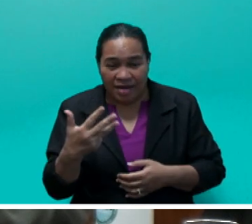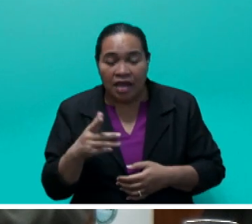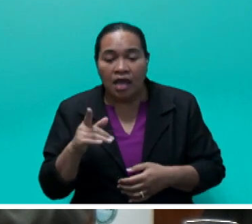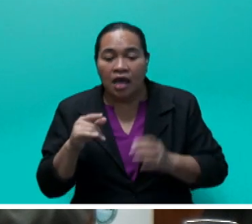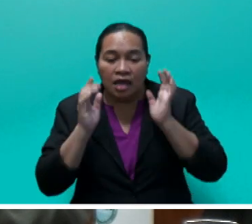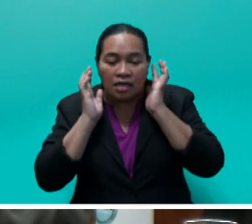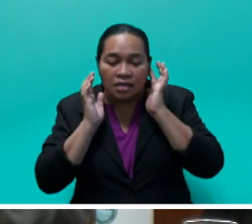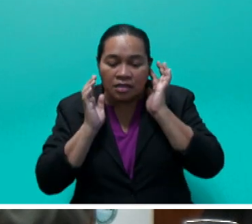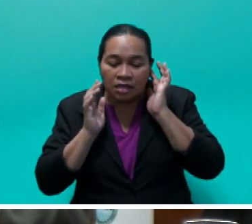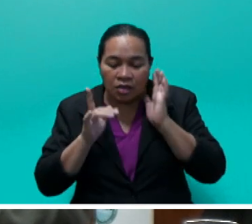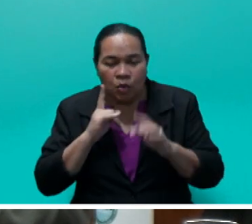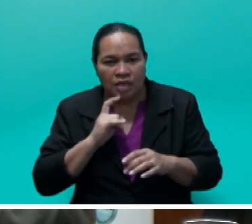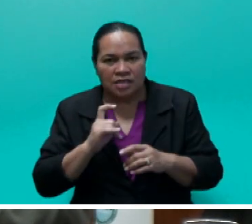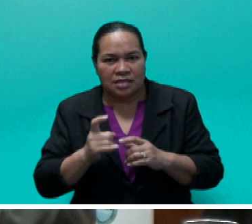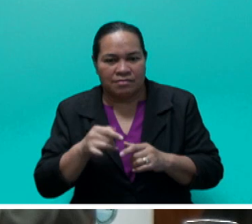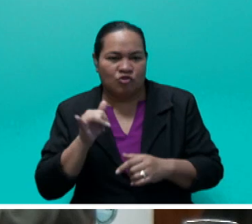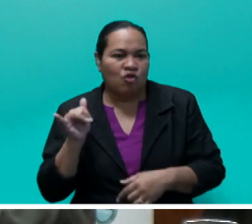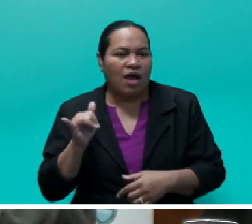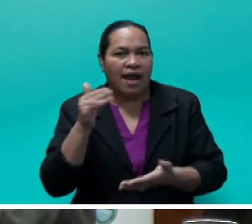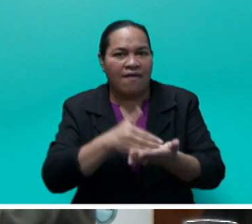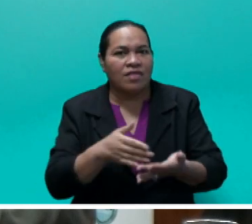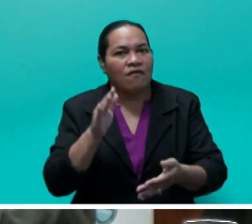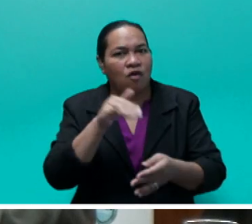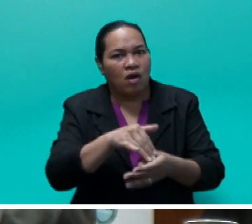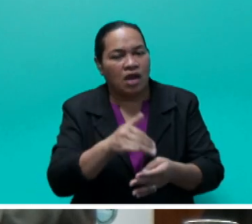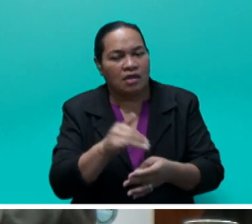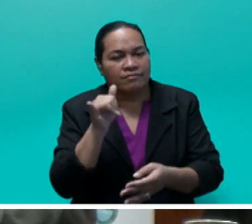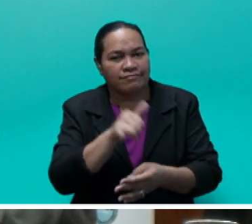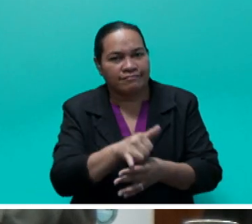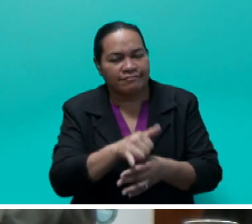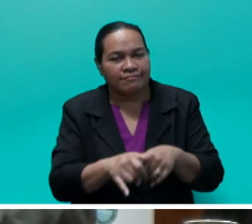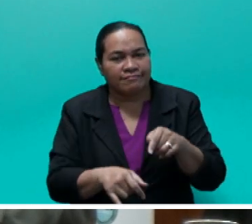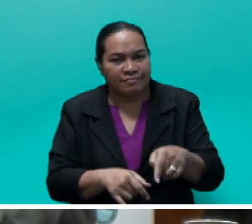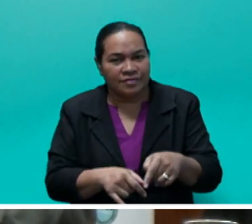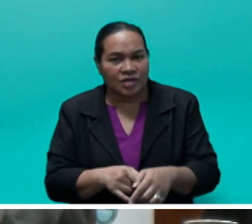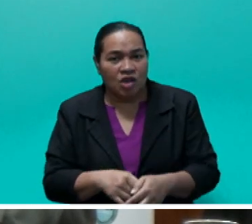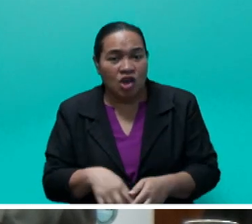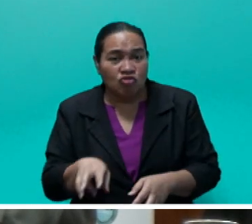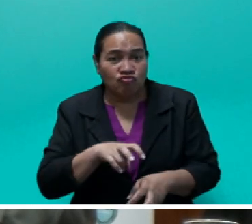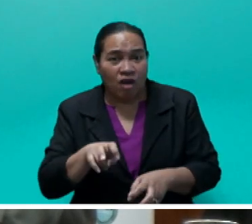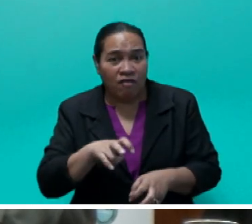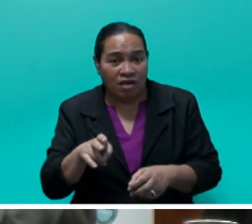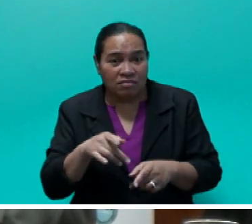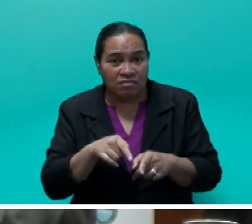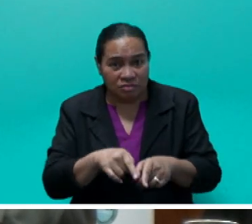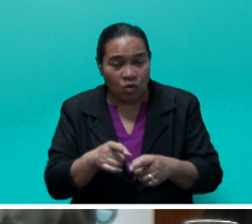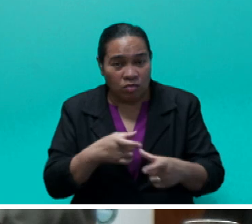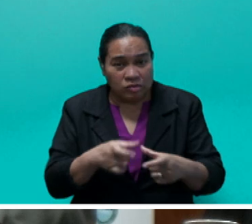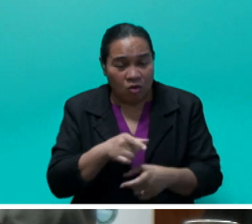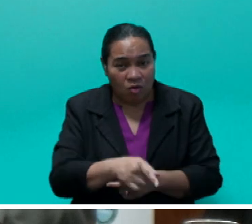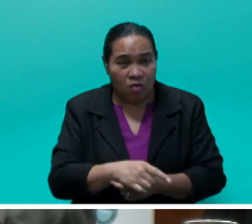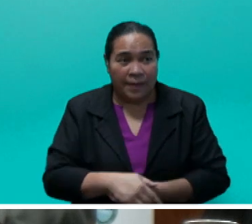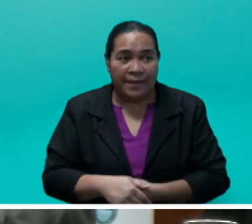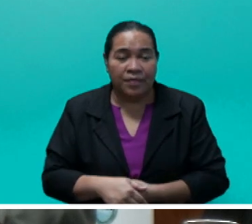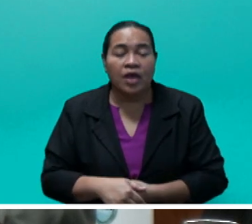cabotage traffic entirely within a foreign country. Mr. Speaker, sir, bilateral open skies air services agreements provide